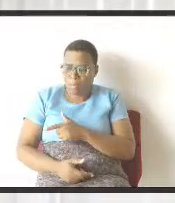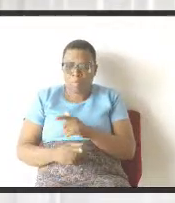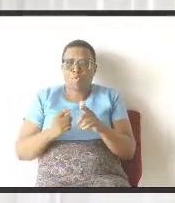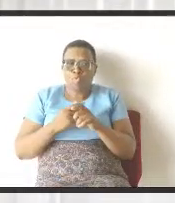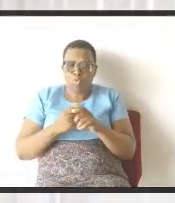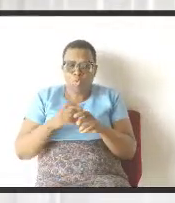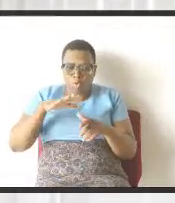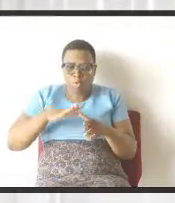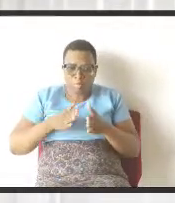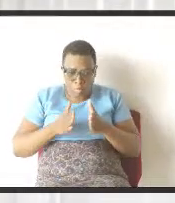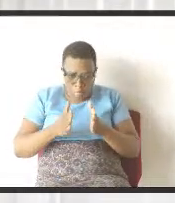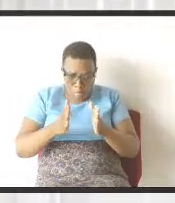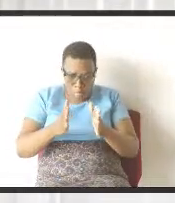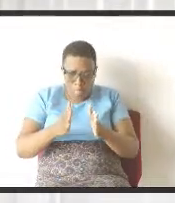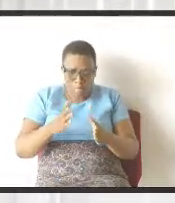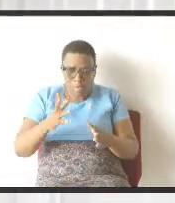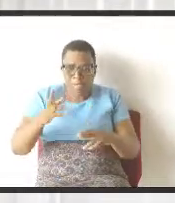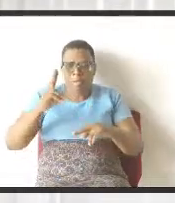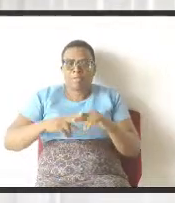You can't sit on and wish